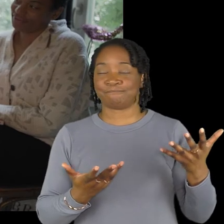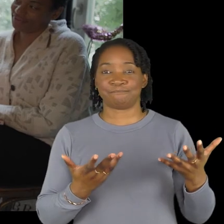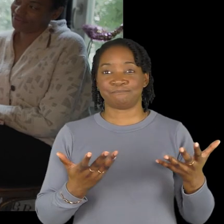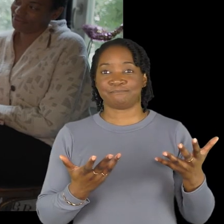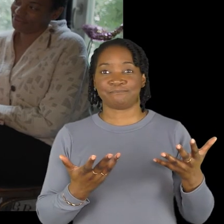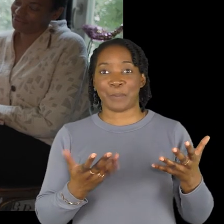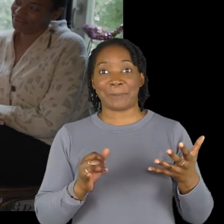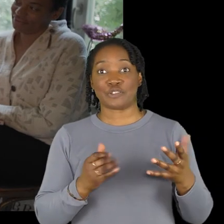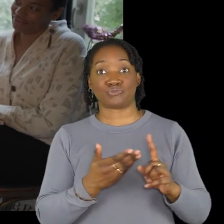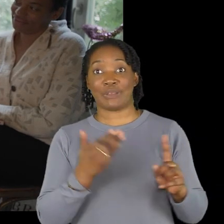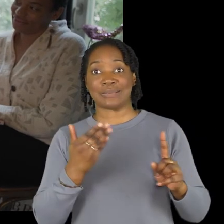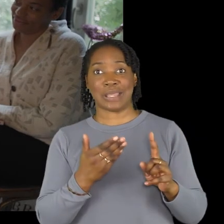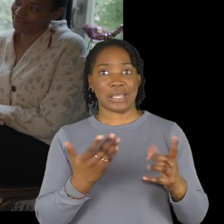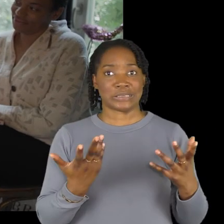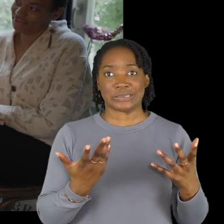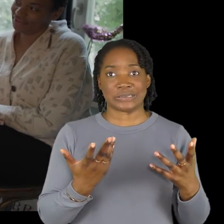the